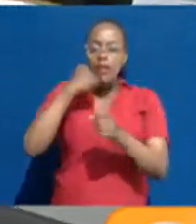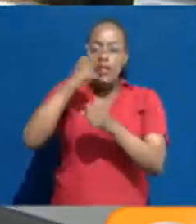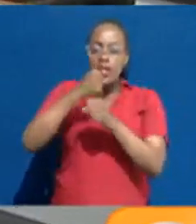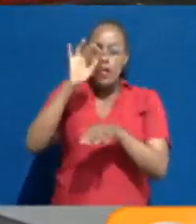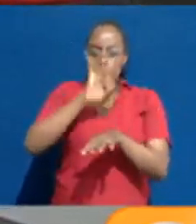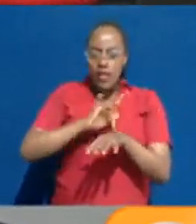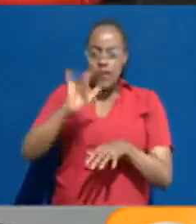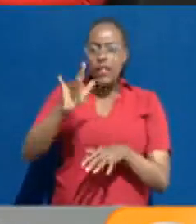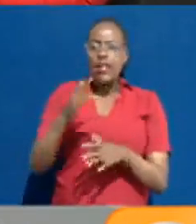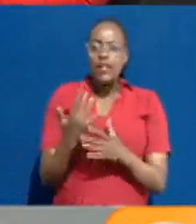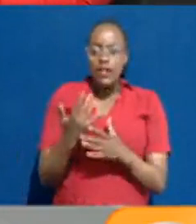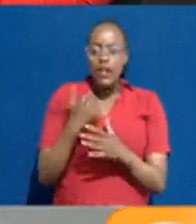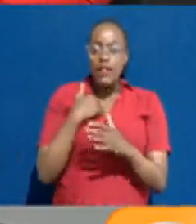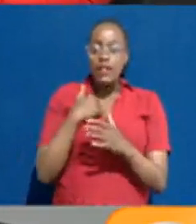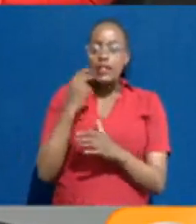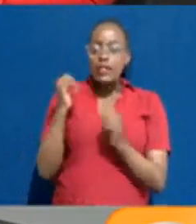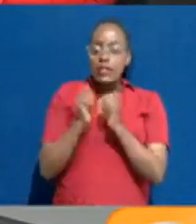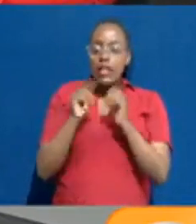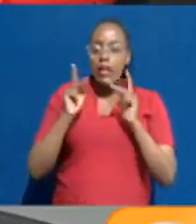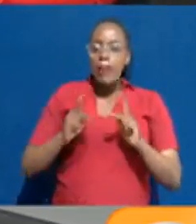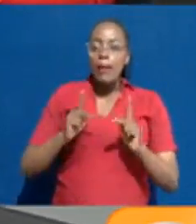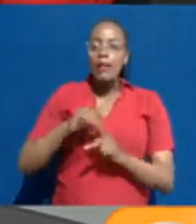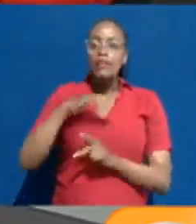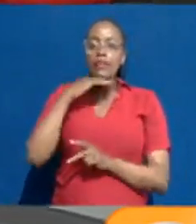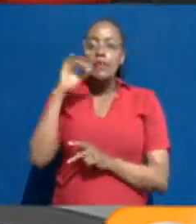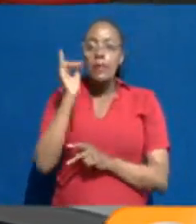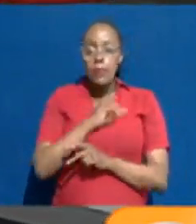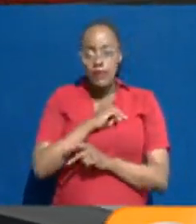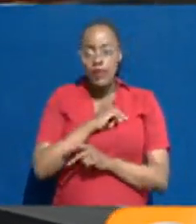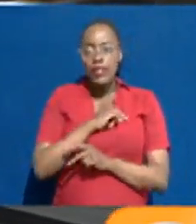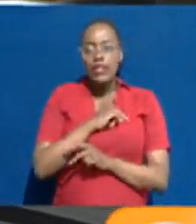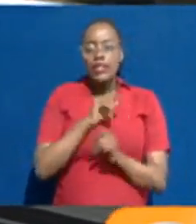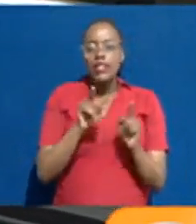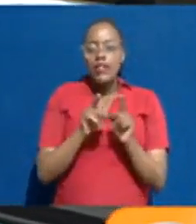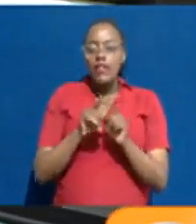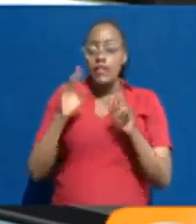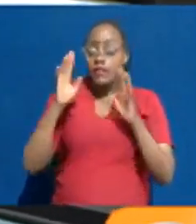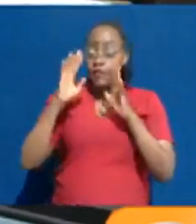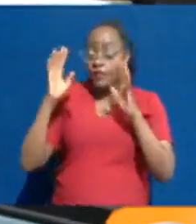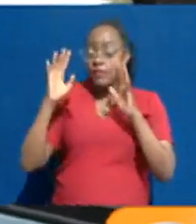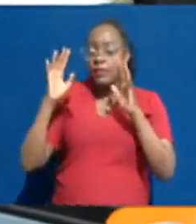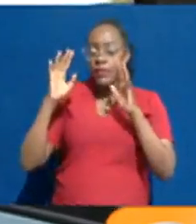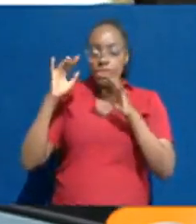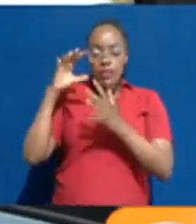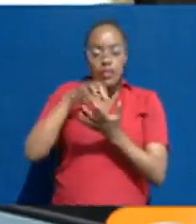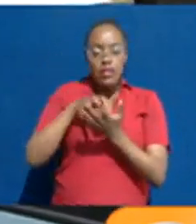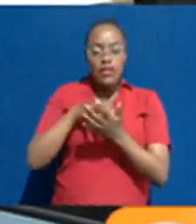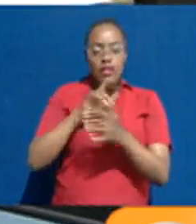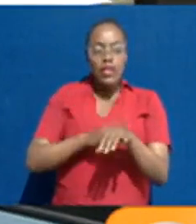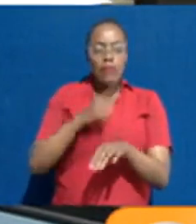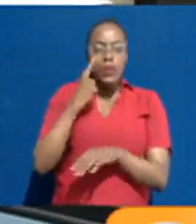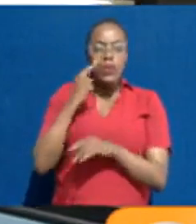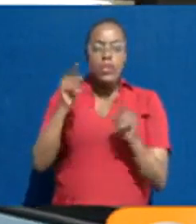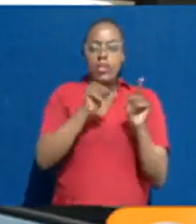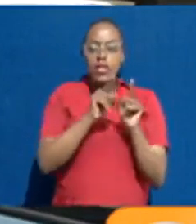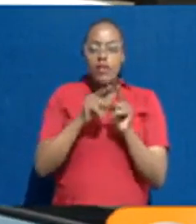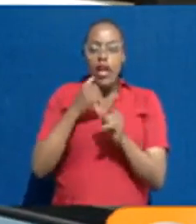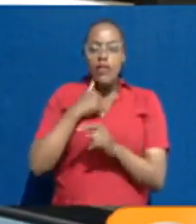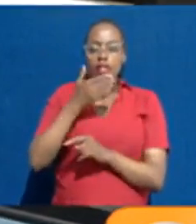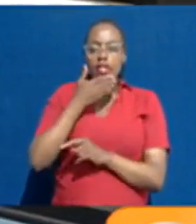the deaths. We've seen 10 deaths in the last 2 days, Dr. Terry. A very worrying situation. But when you look at just the